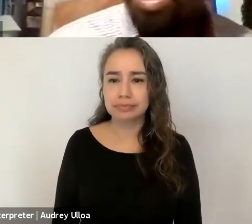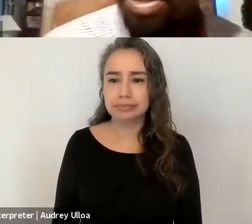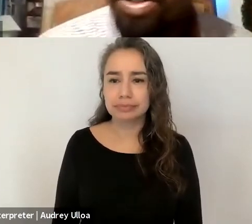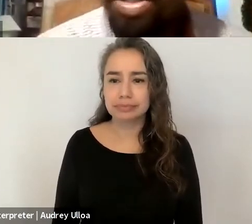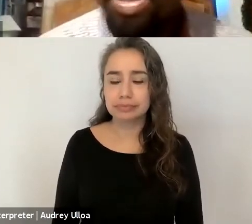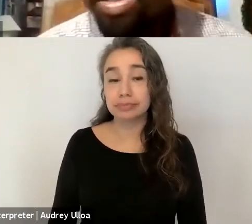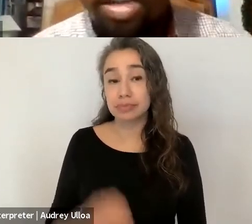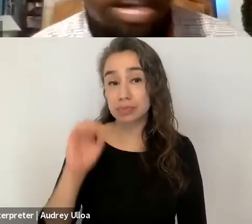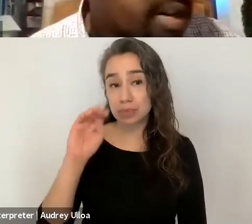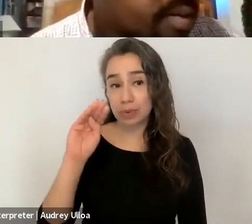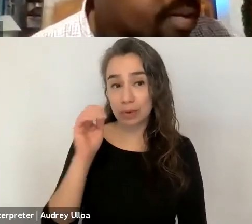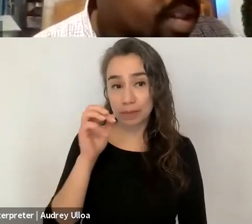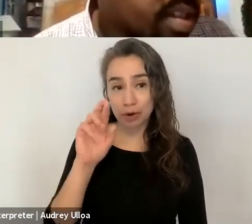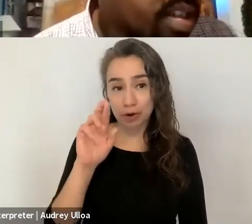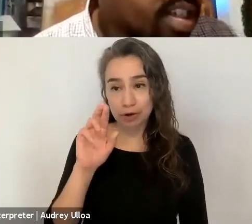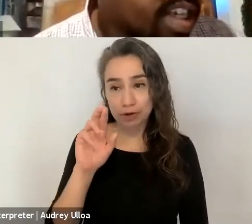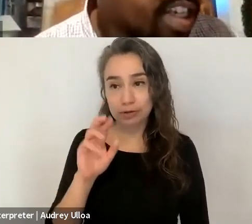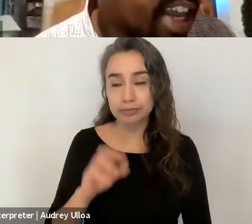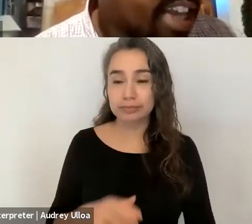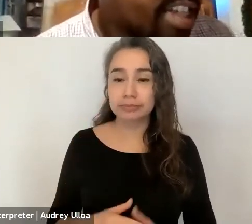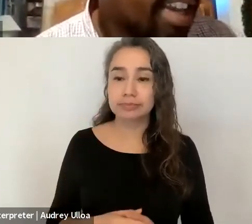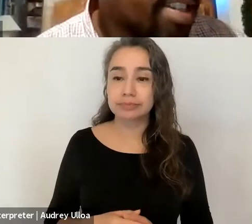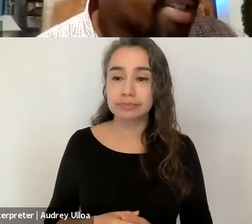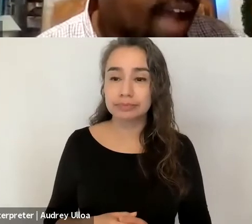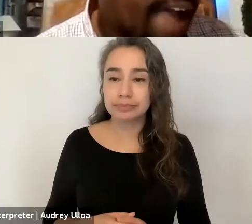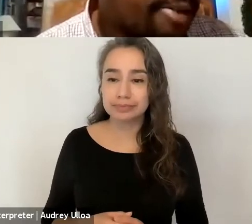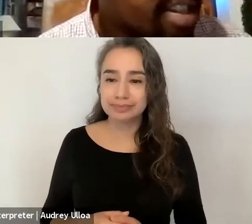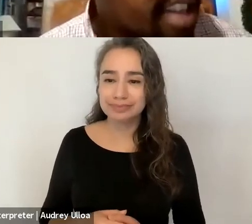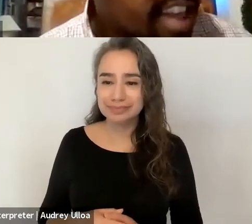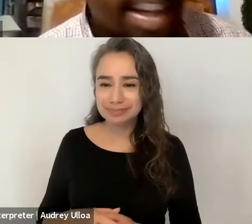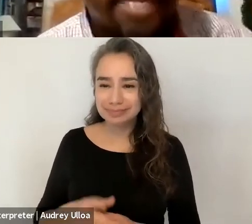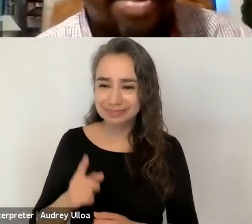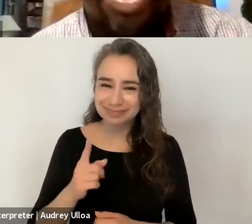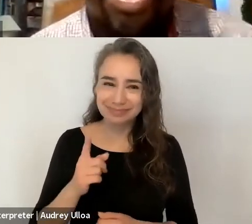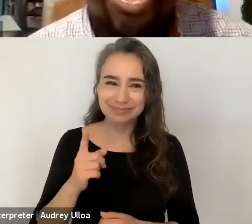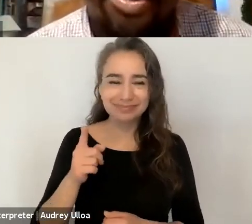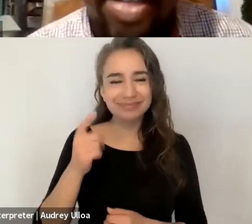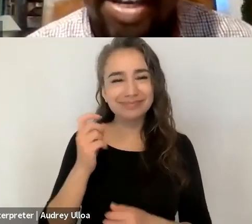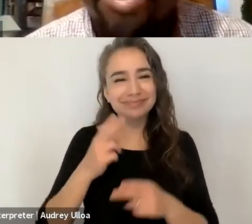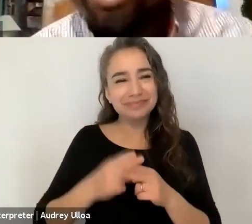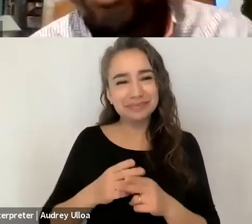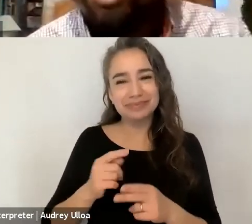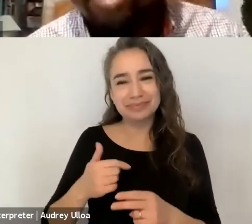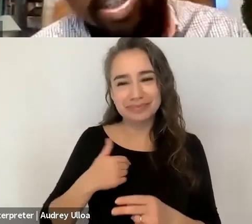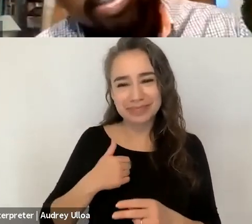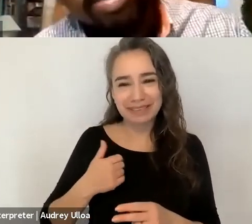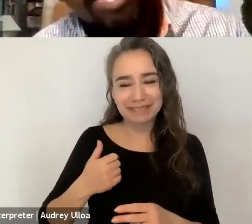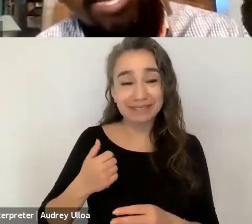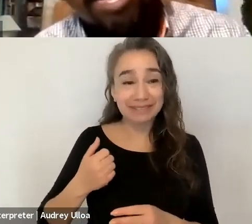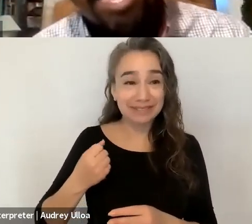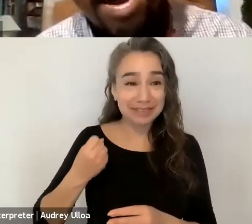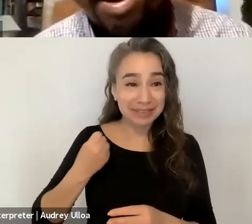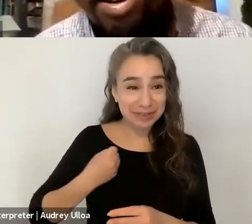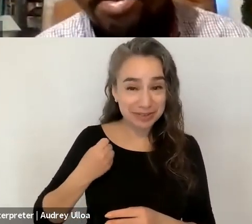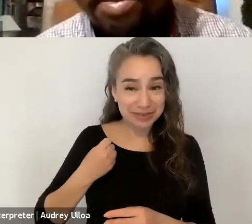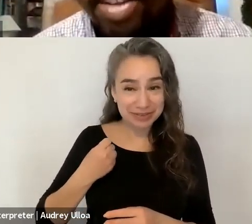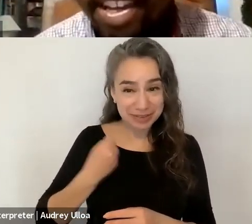I know earlier she said she had the Zetas. Well, I was lucky enough to get the local Deltas.